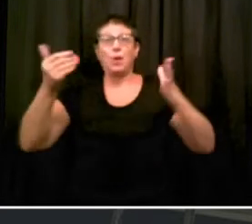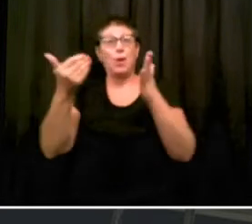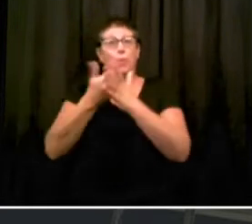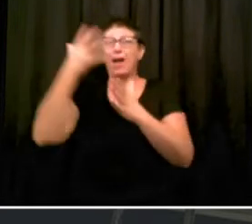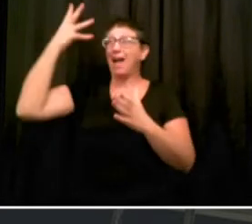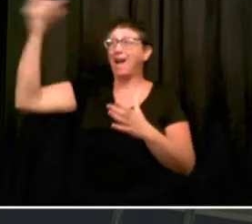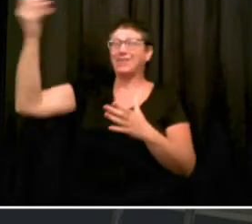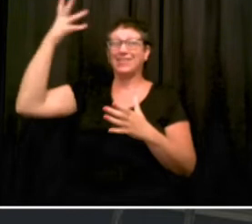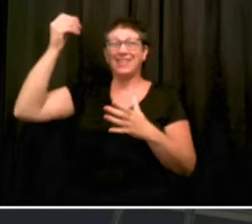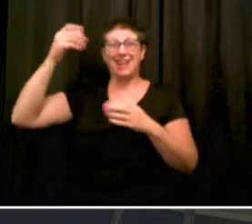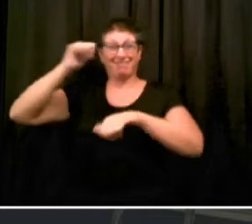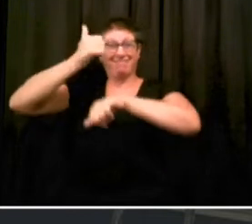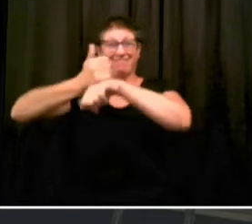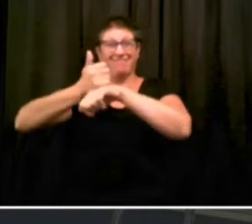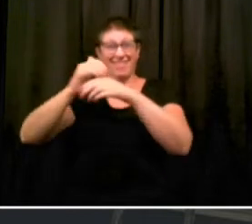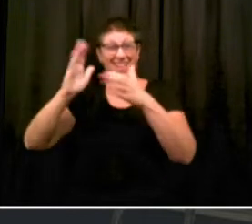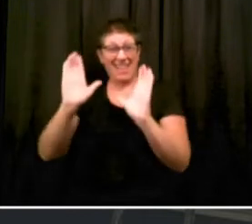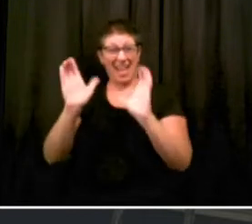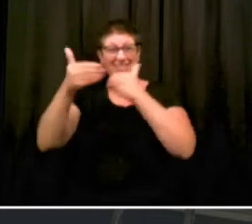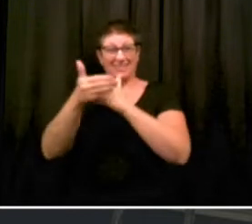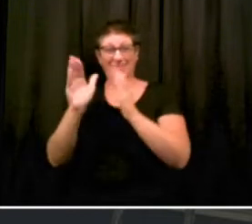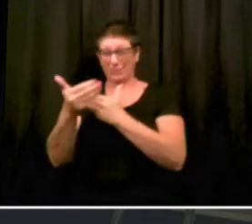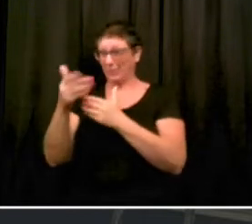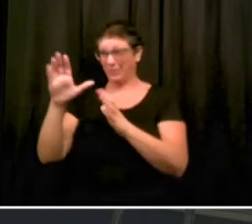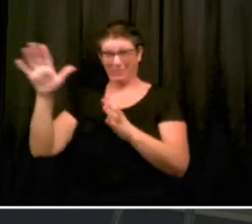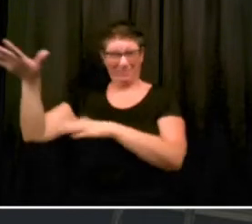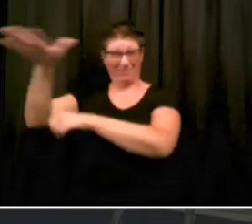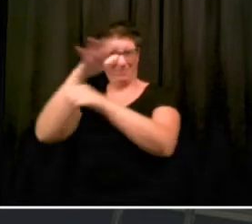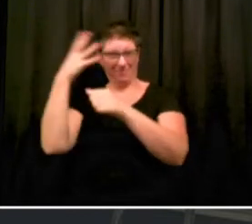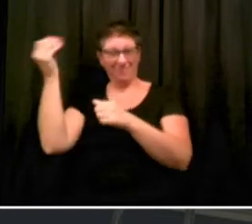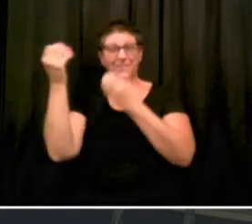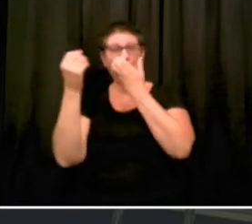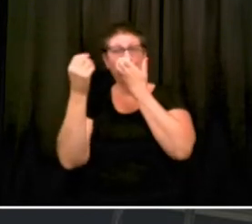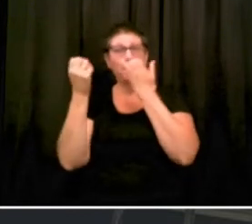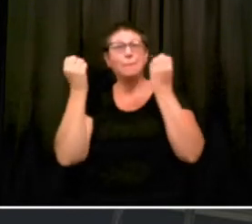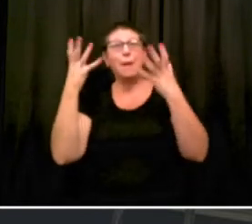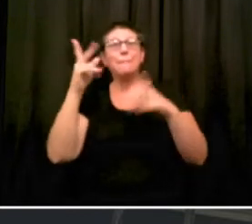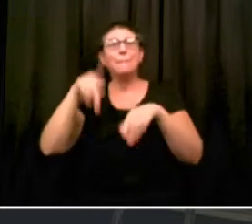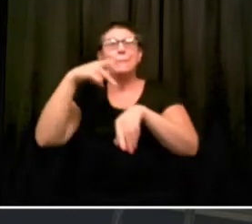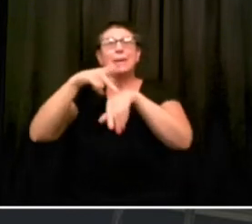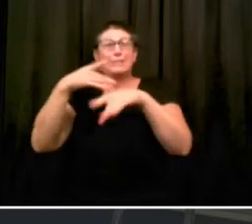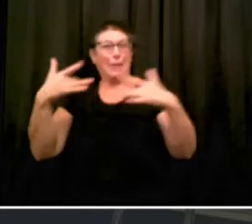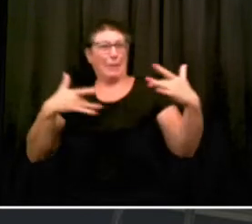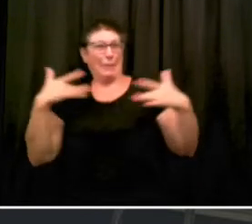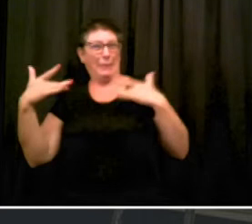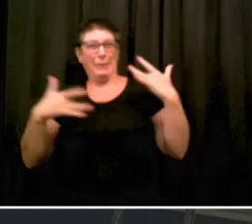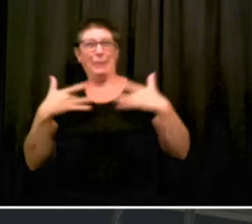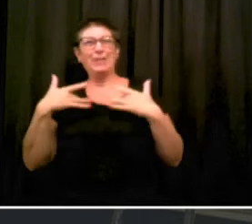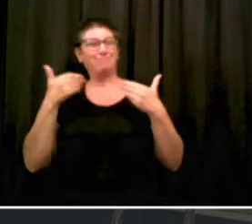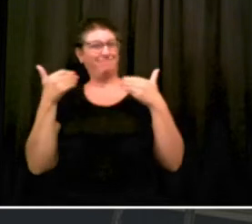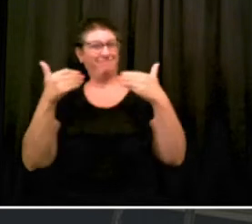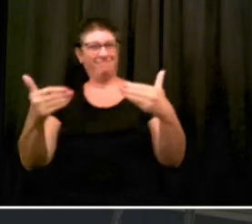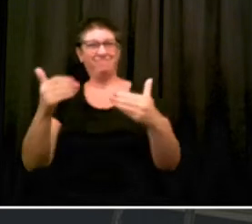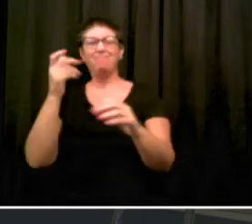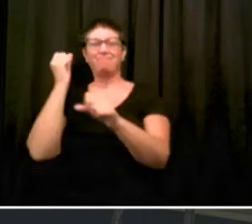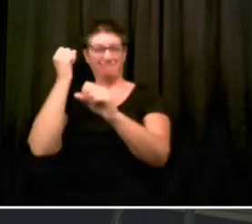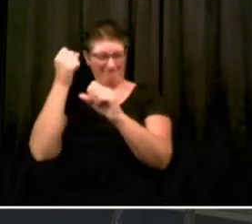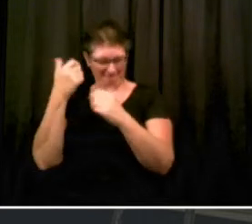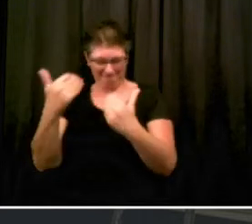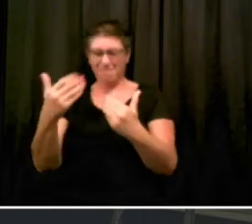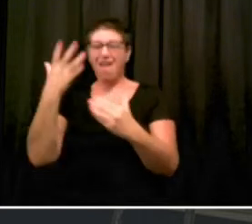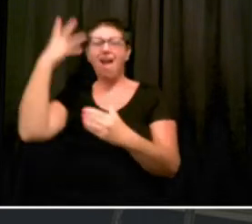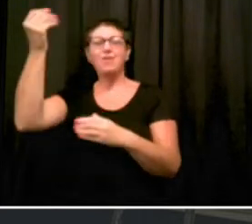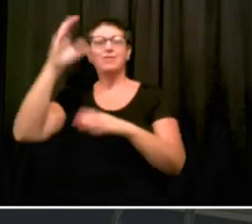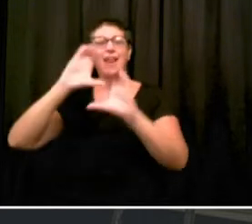to make really clear that principals at any point can put in an outdoor learning plan. We said to them any plan that was put in